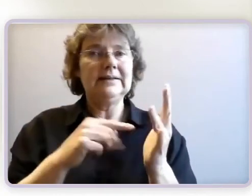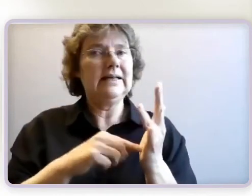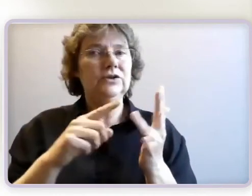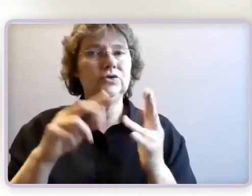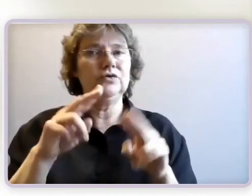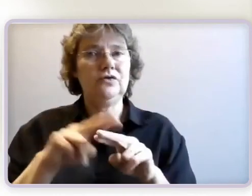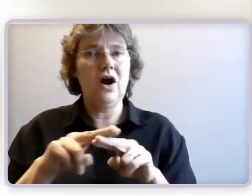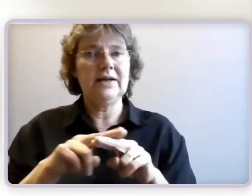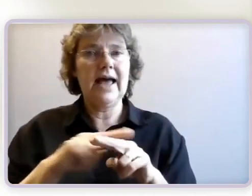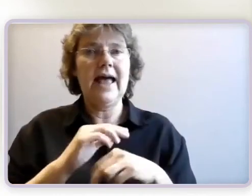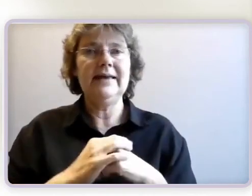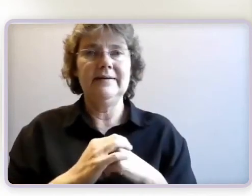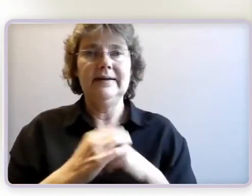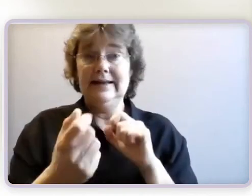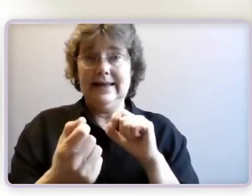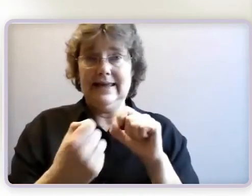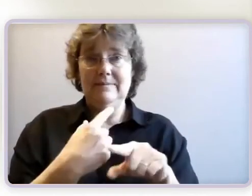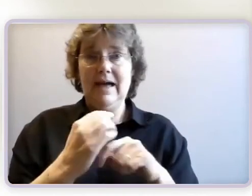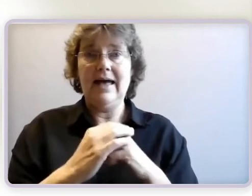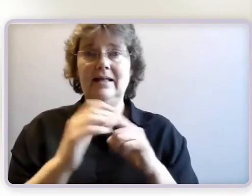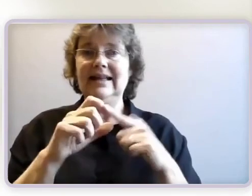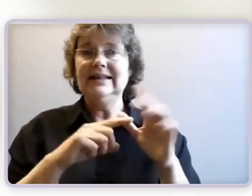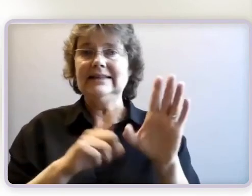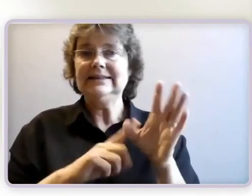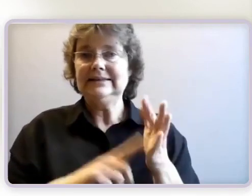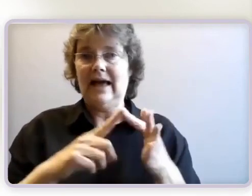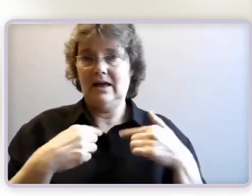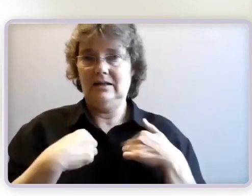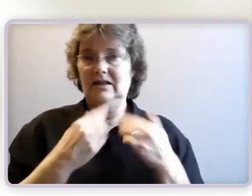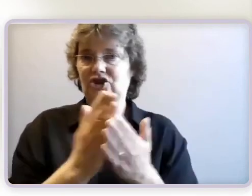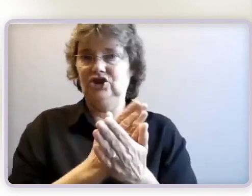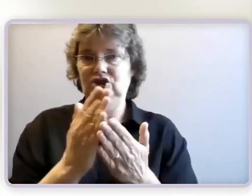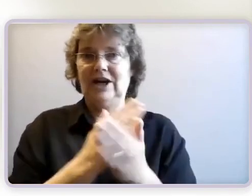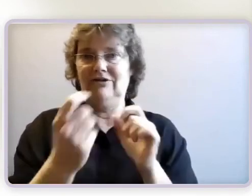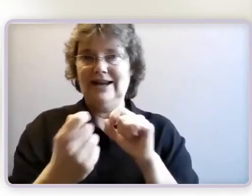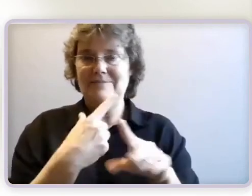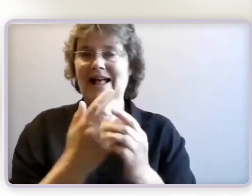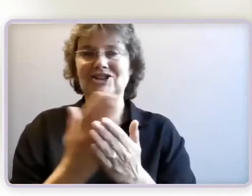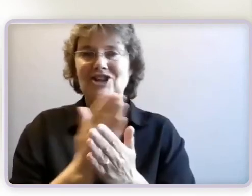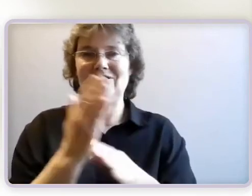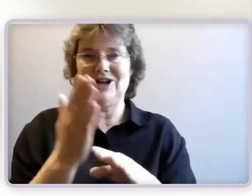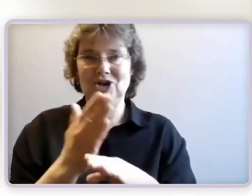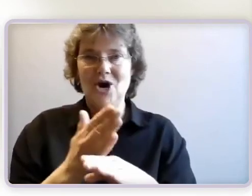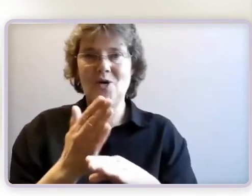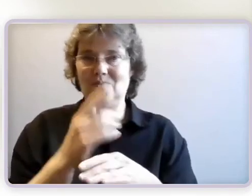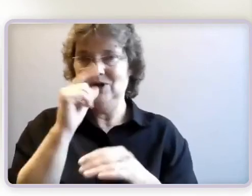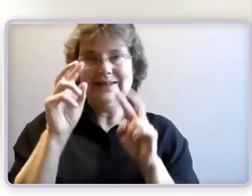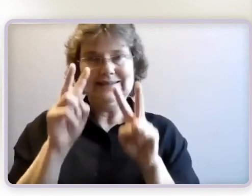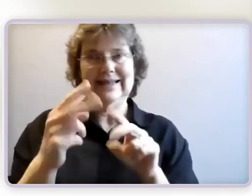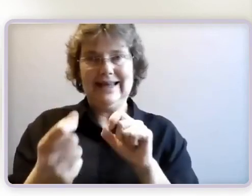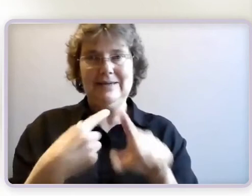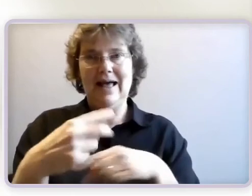And then our email, so Dayle and I share an email and share a job. That's our email there. And